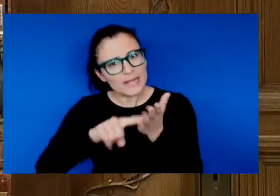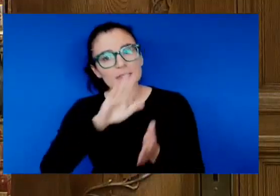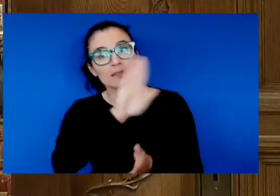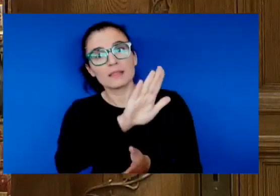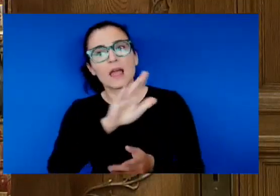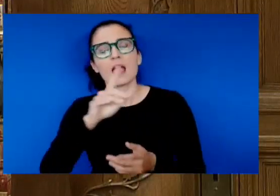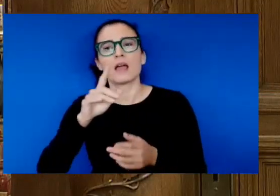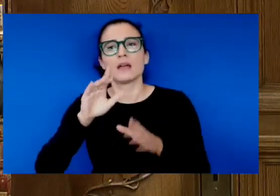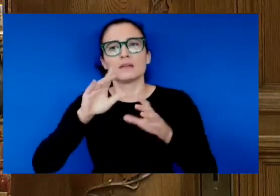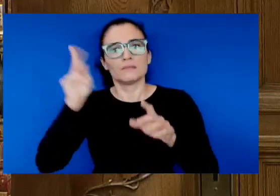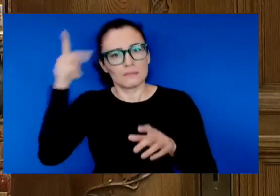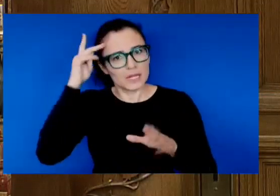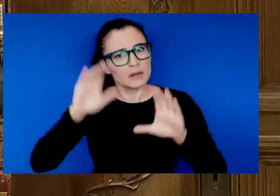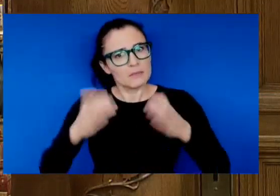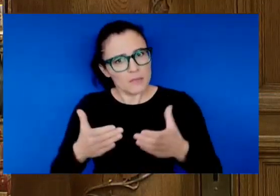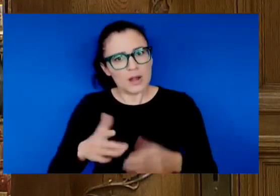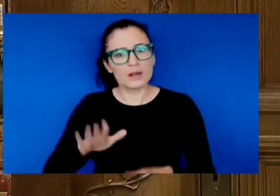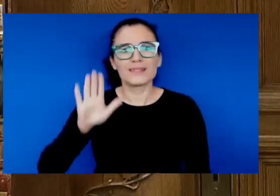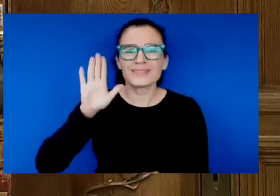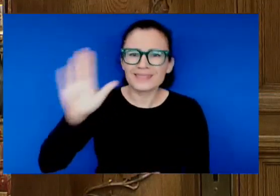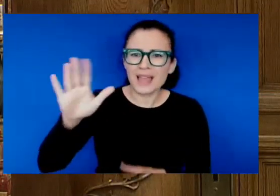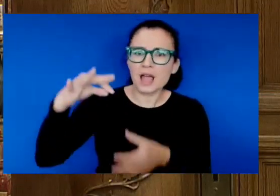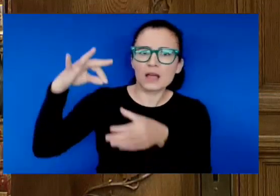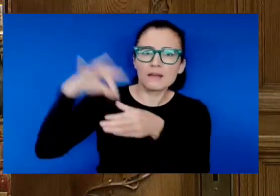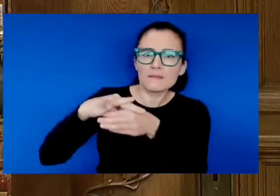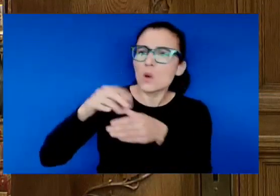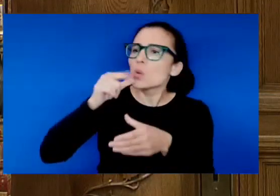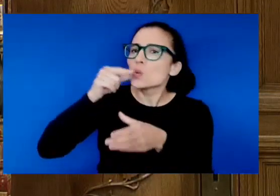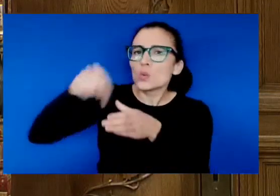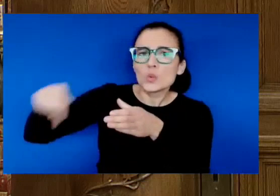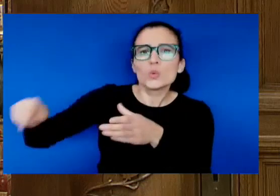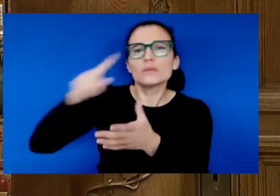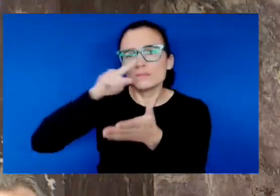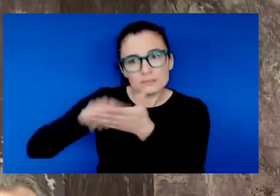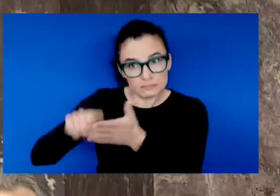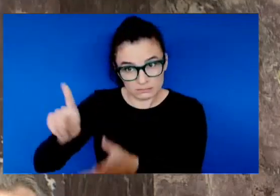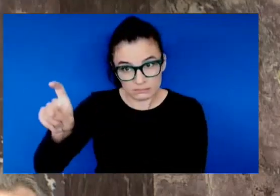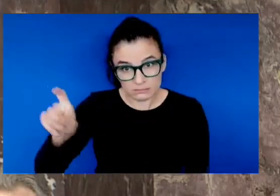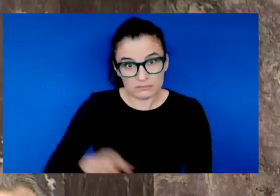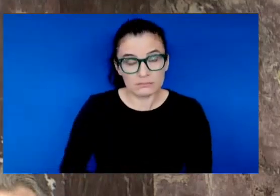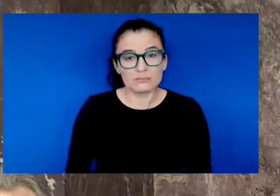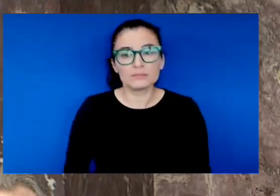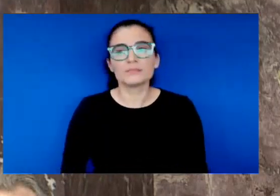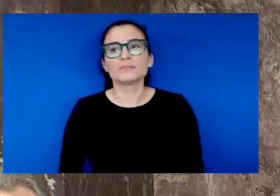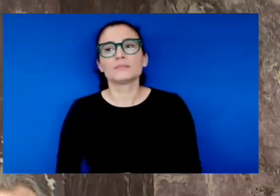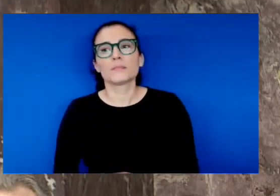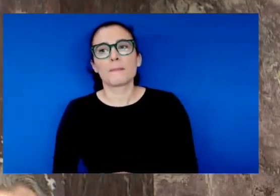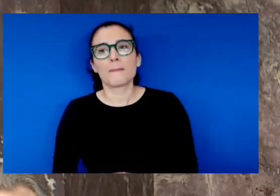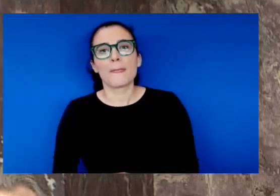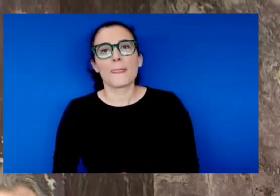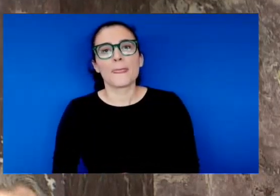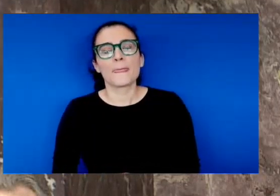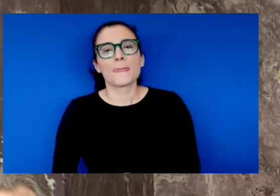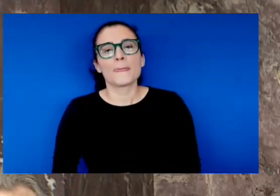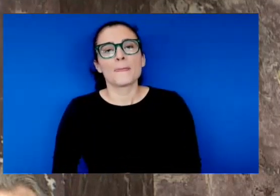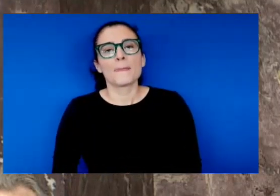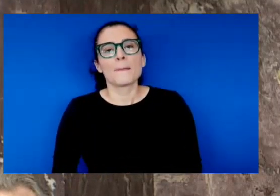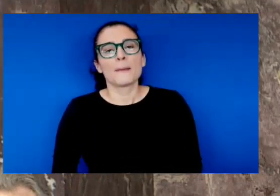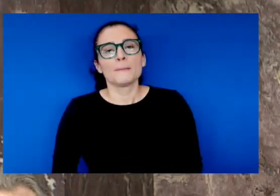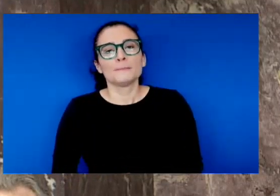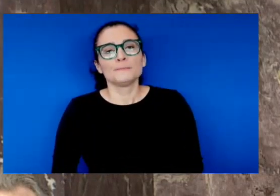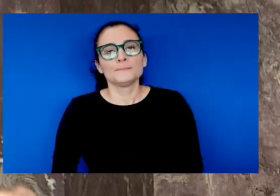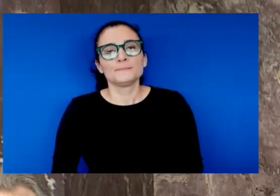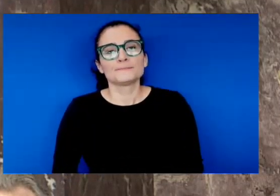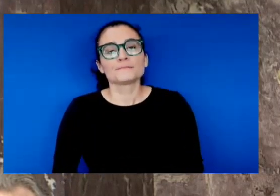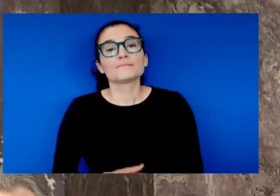Government House Leader. Thank you so much, Honourable Speaker. I think everyone in this place can agree that hate and anti-Semitism has no place in